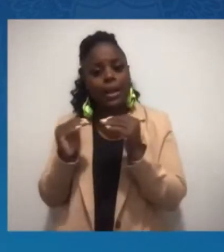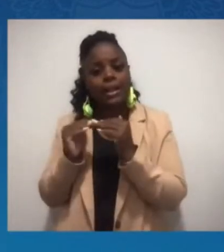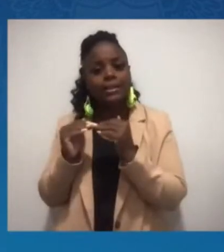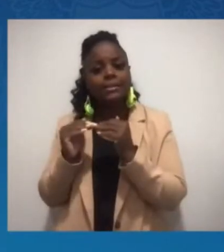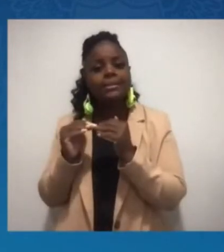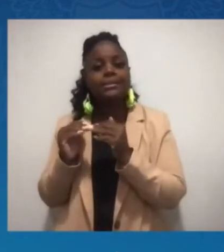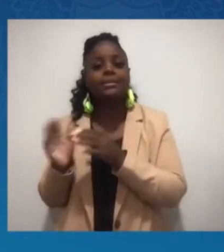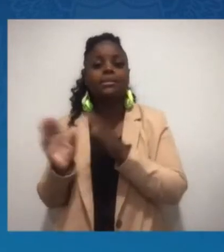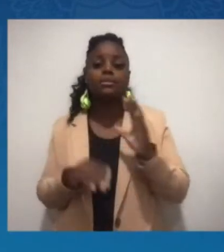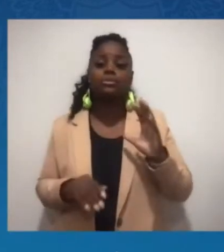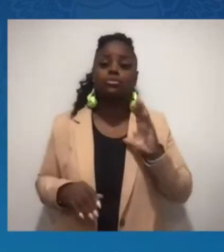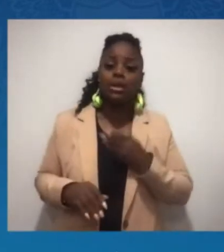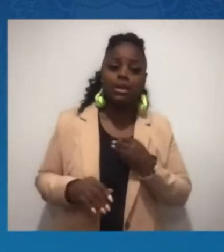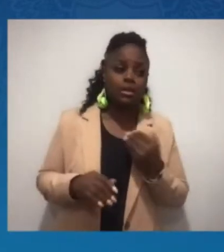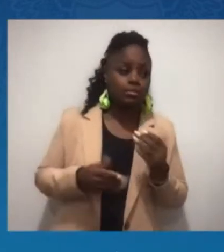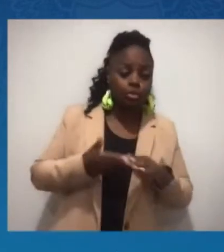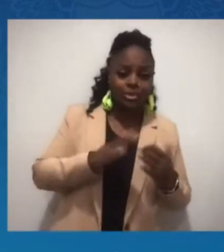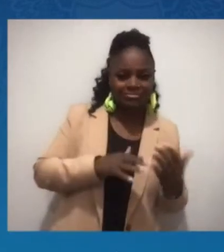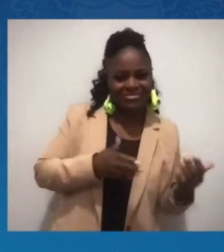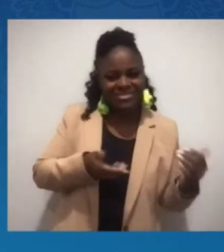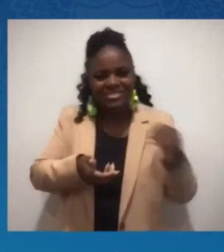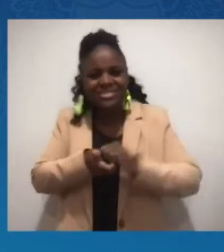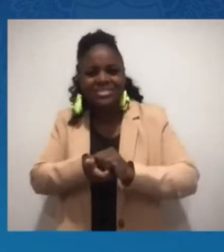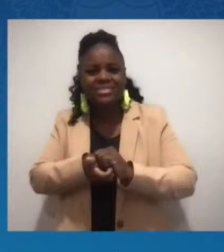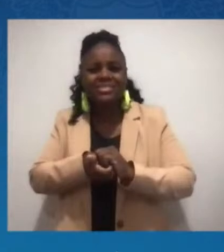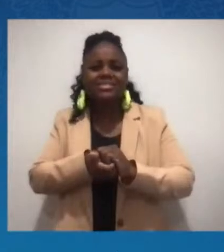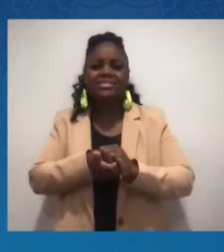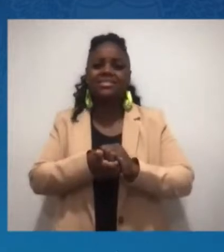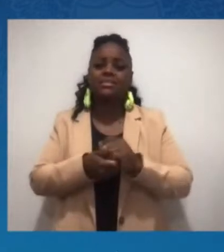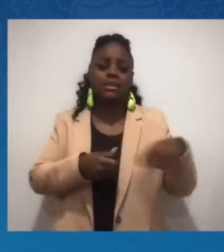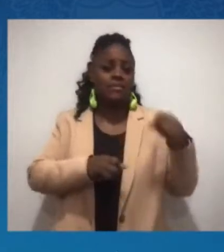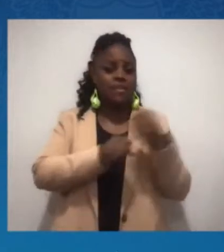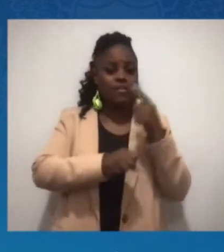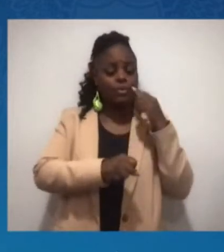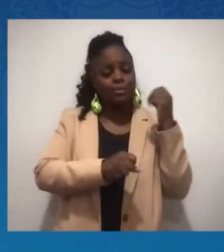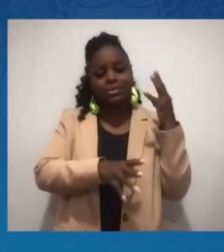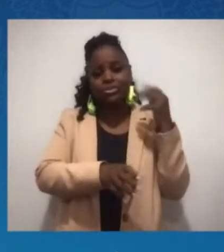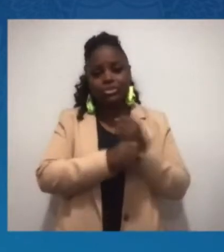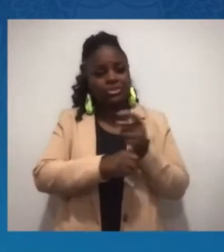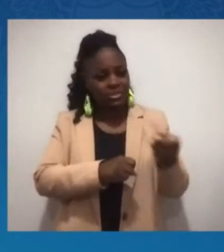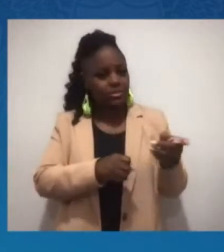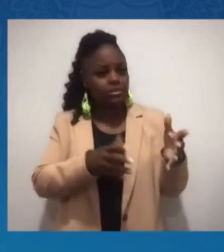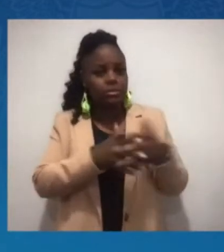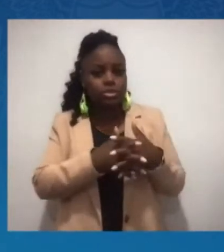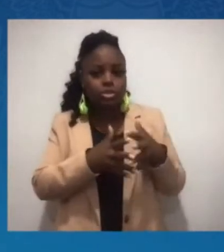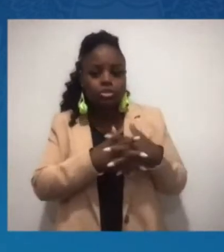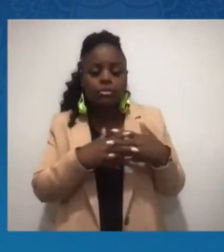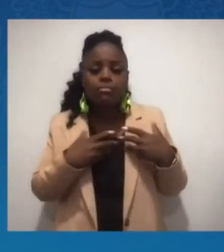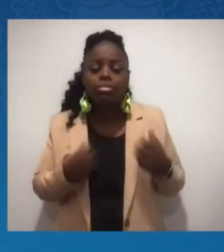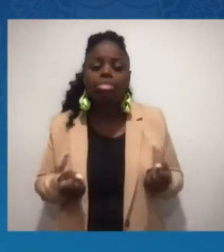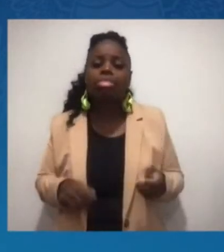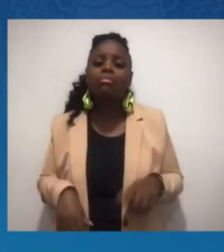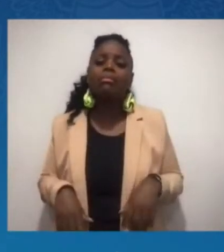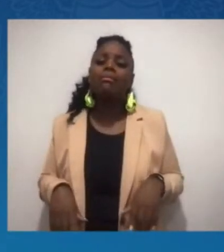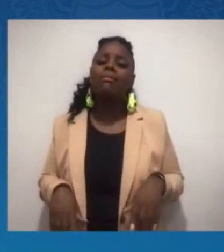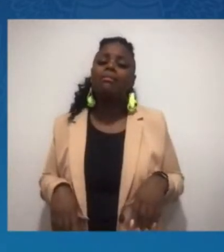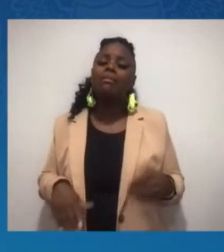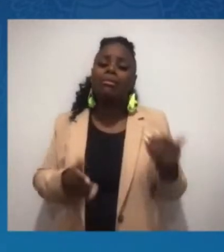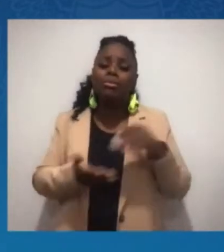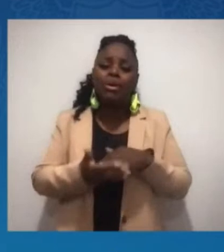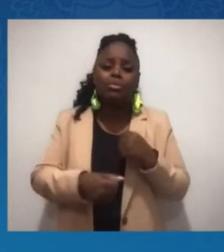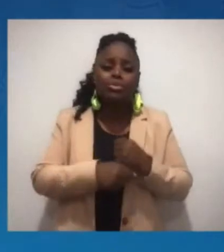must do to bring together the people who've been fighting for years on maternal health and reproductive health care, and bring